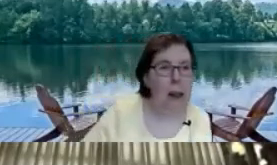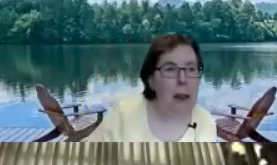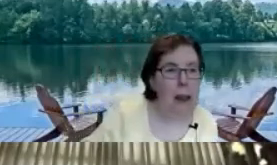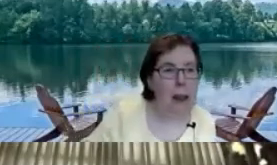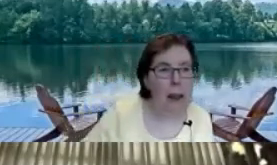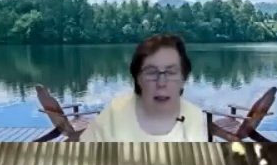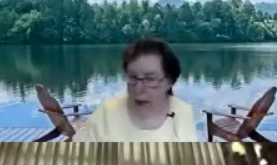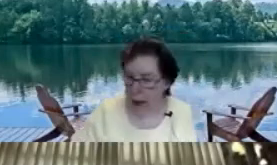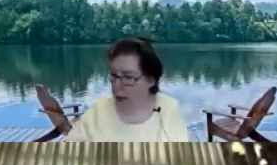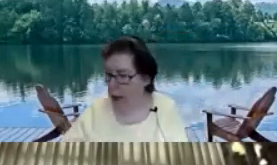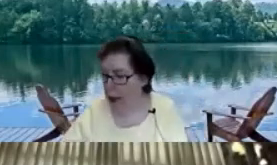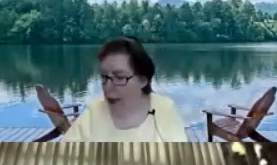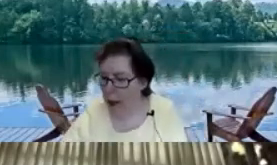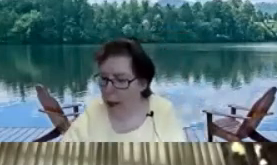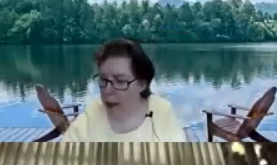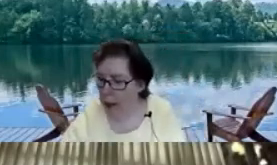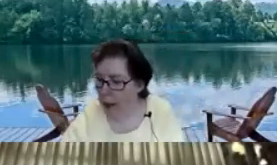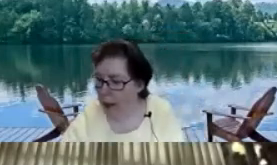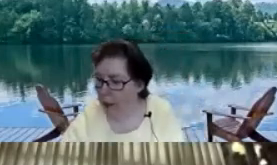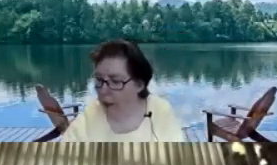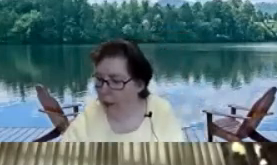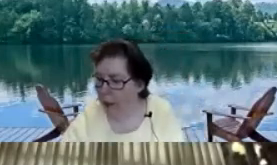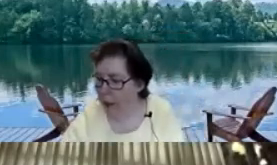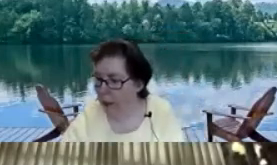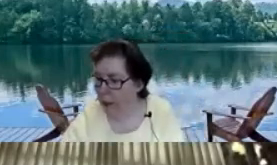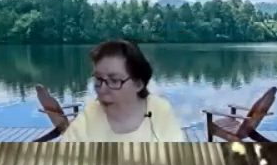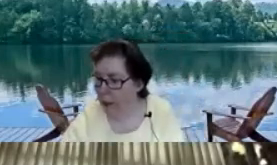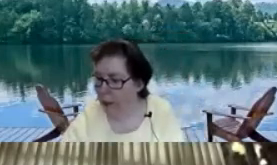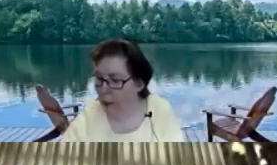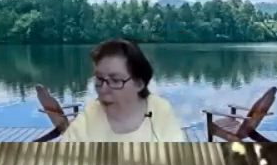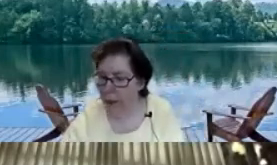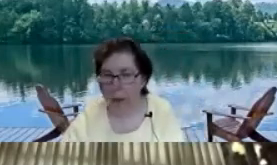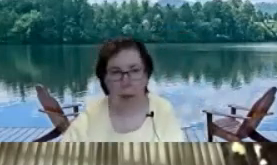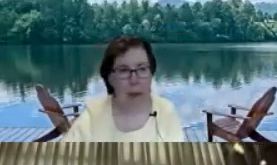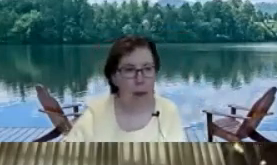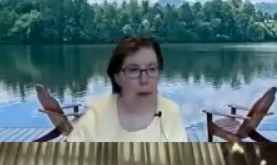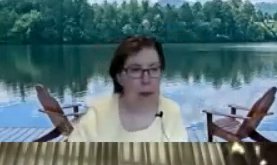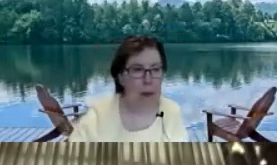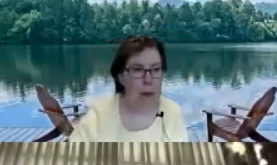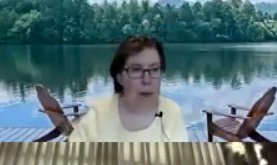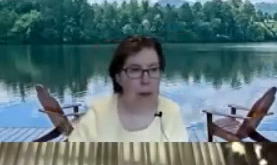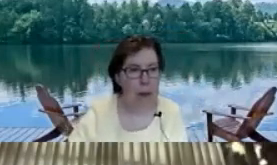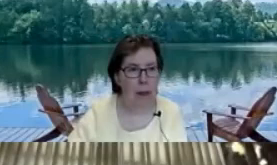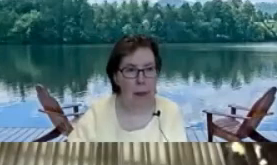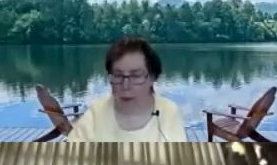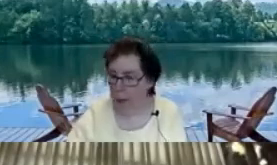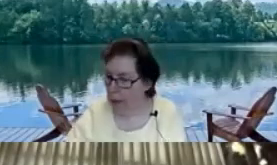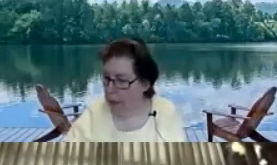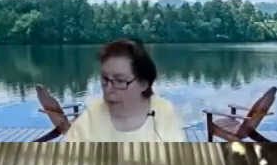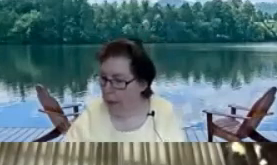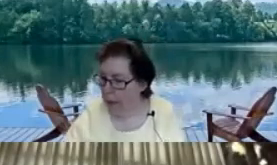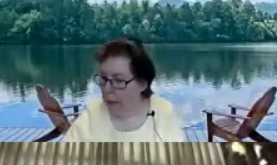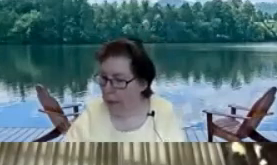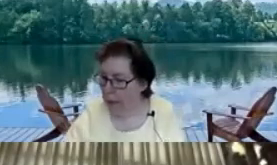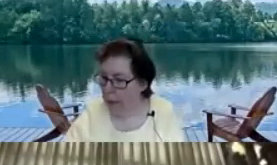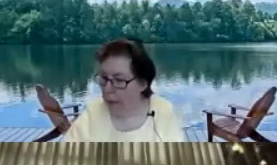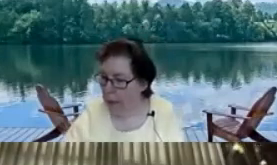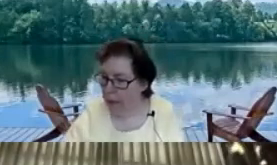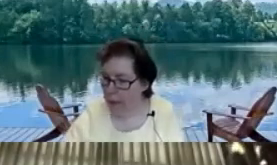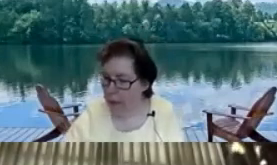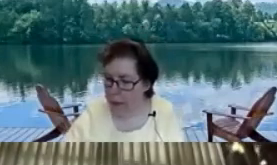over 100 covers he's photographed. So he's considered one of the great sports photographers.